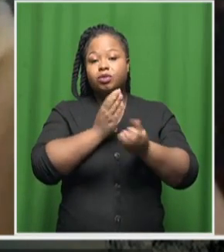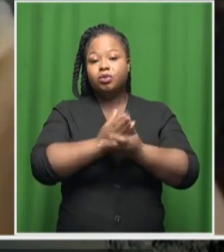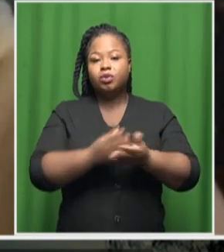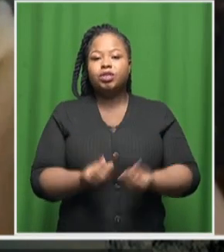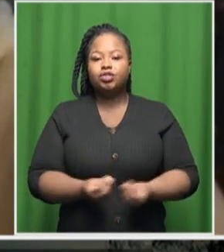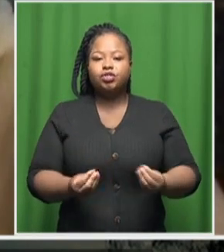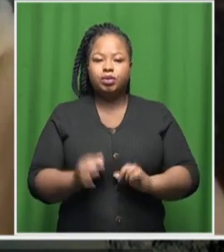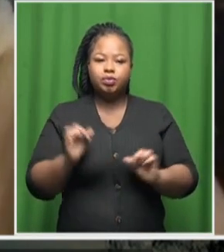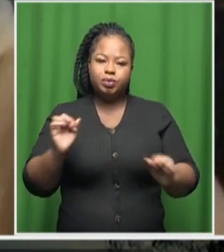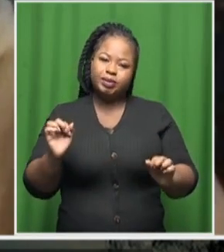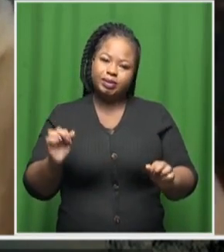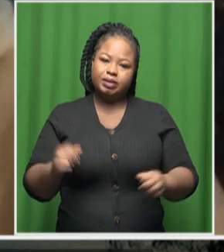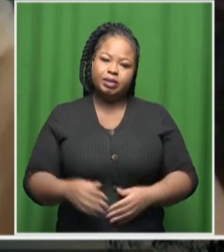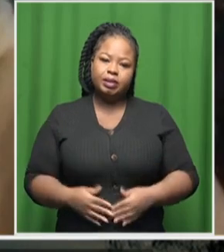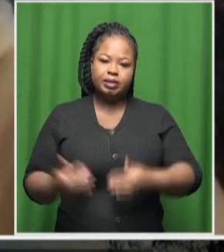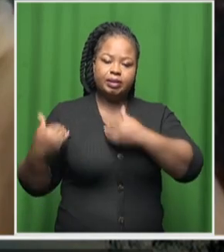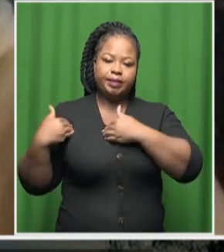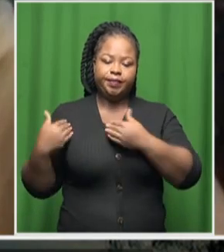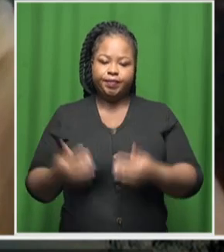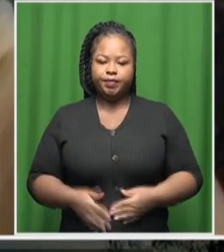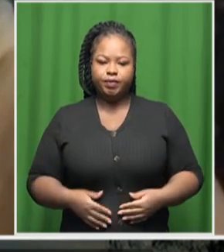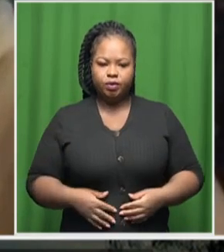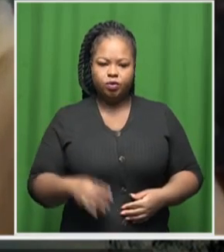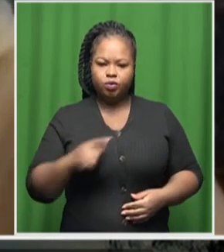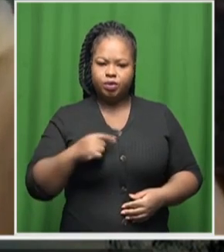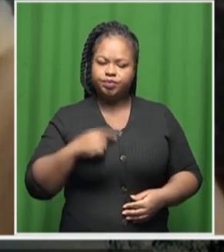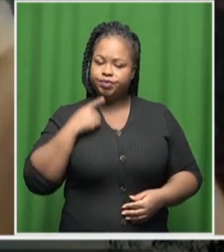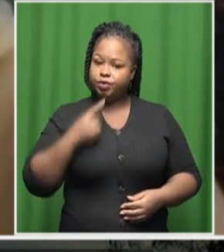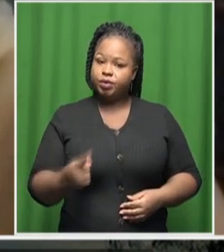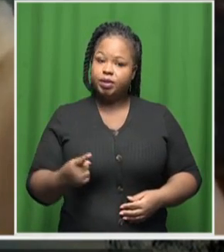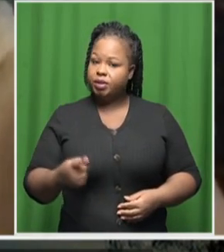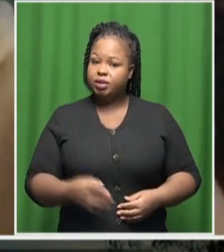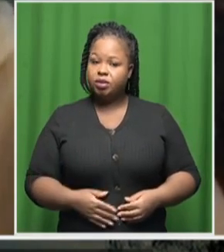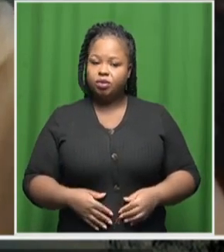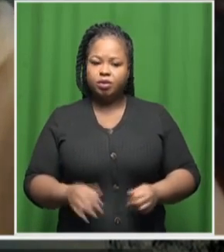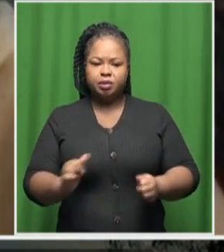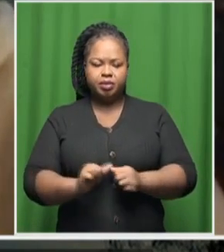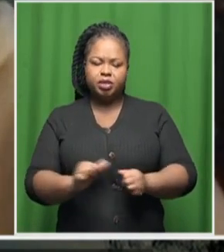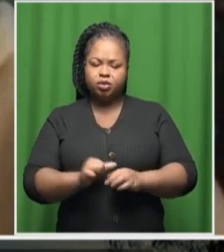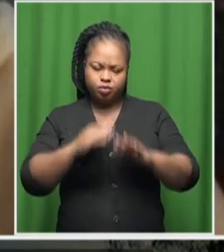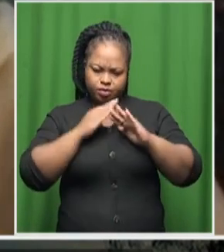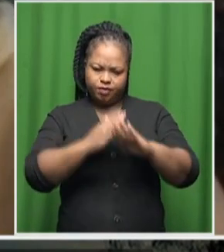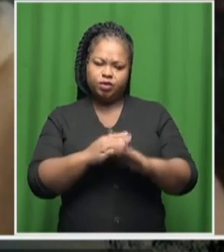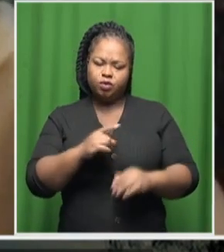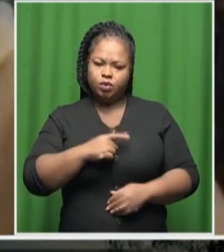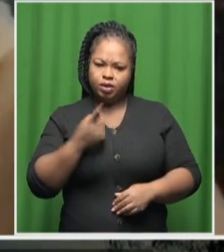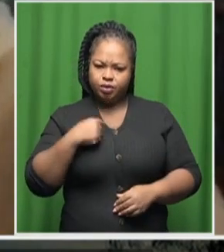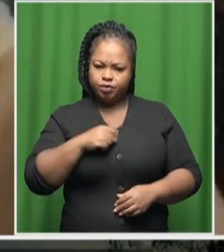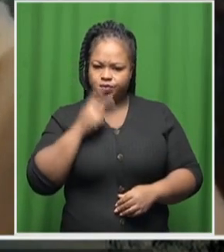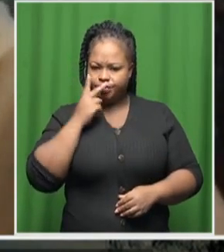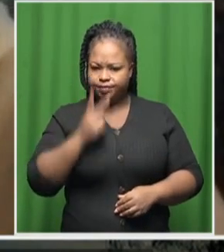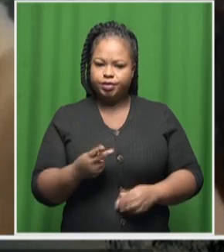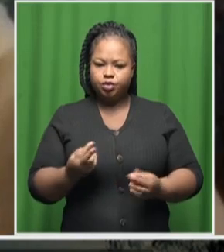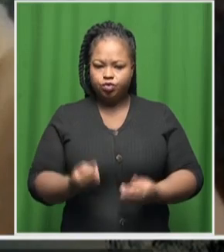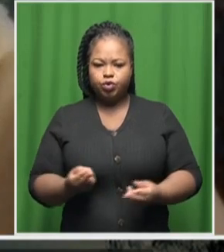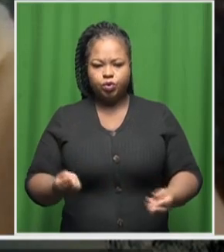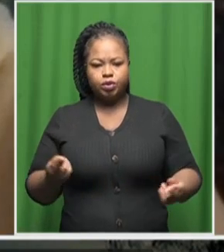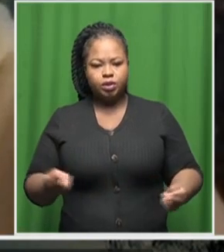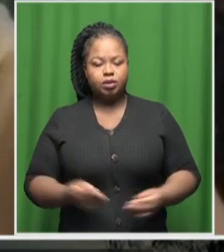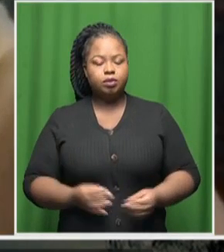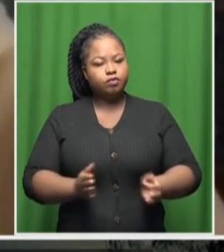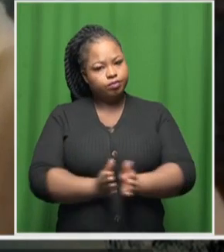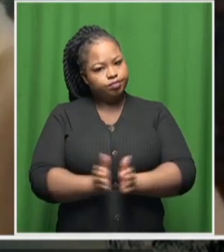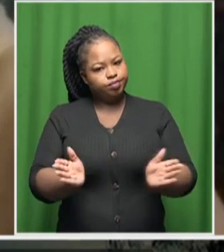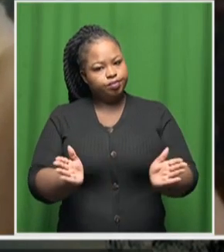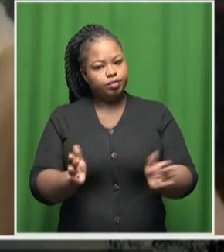safe? You're speaking about prevention being better. And, when we're just looking at resources, funding, expansion